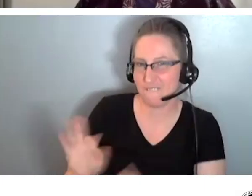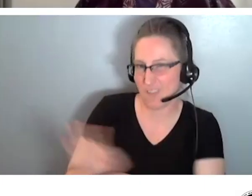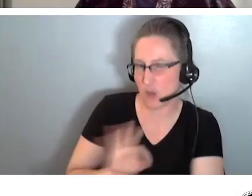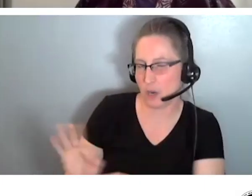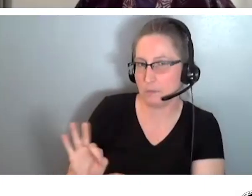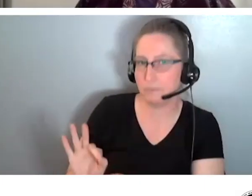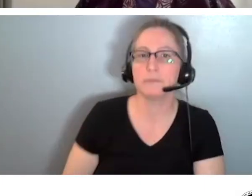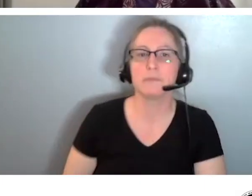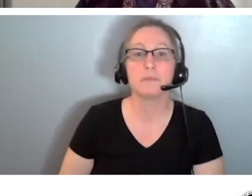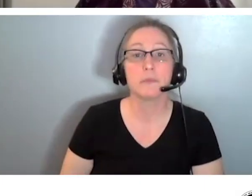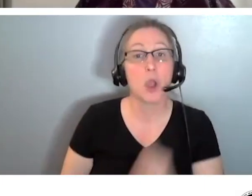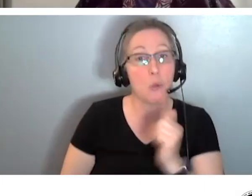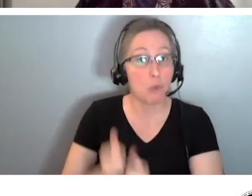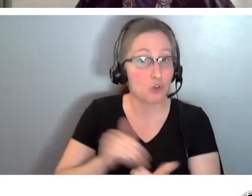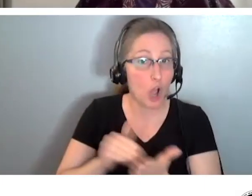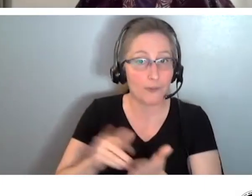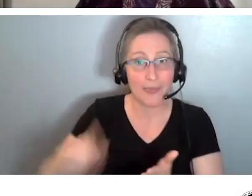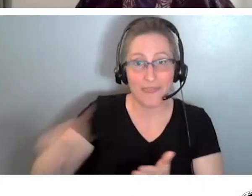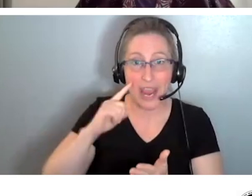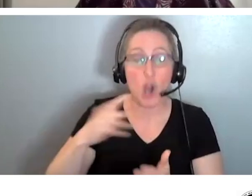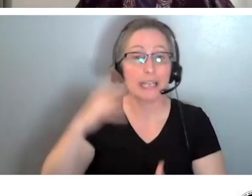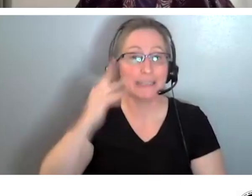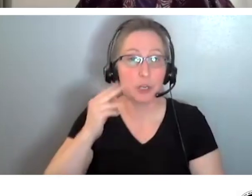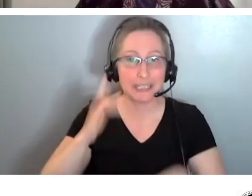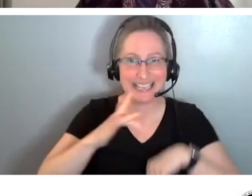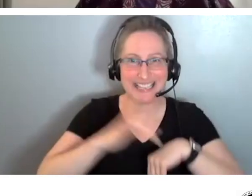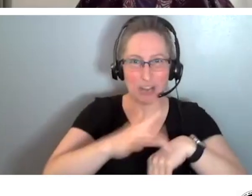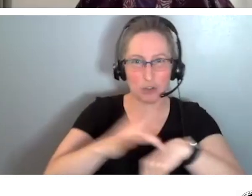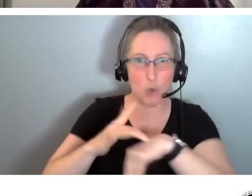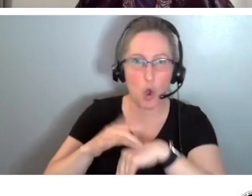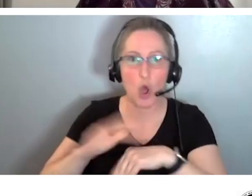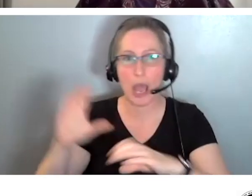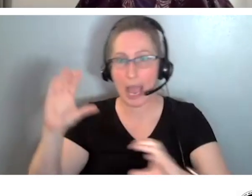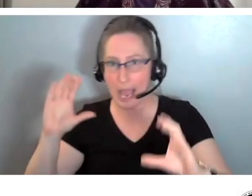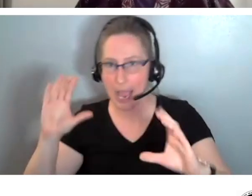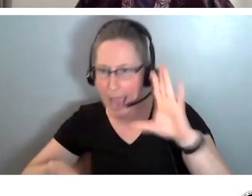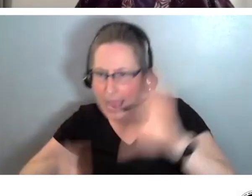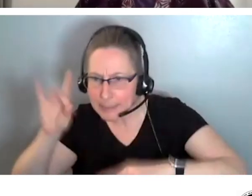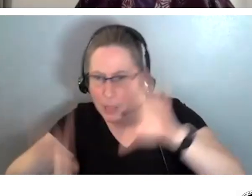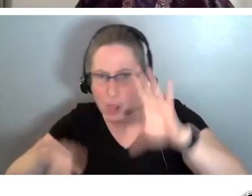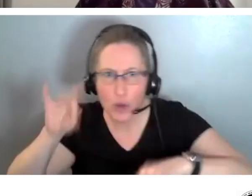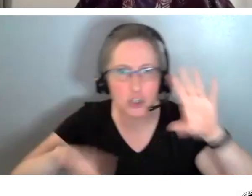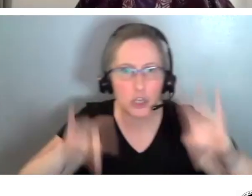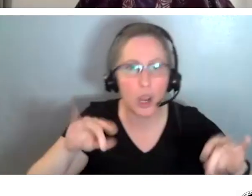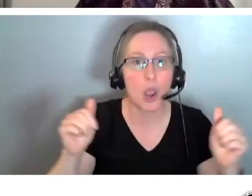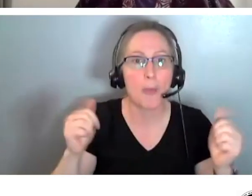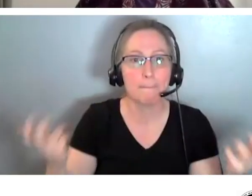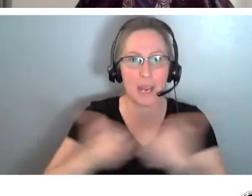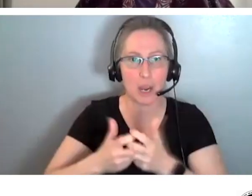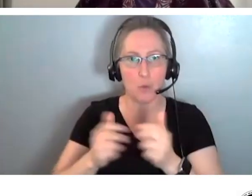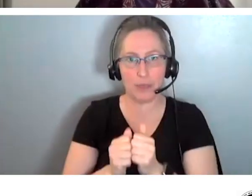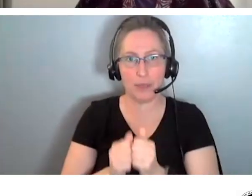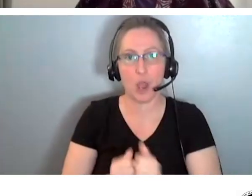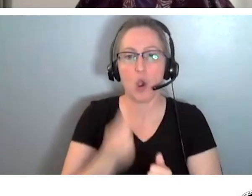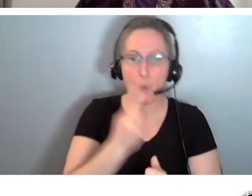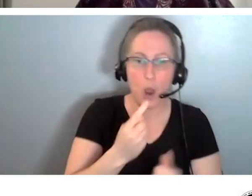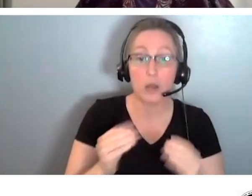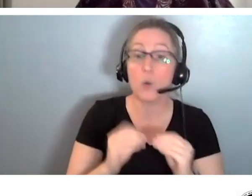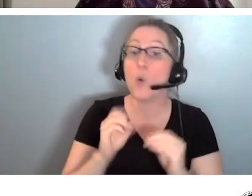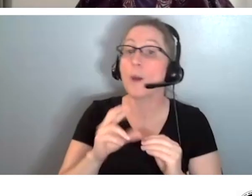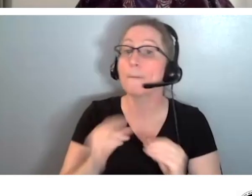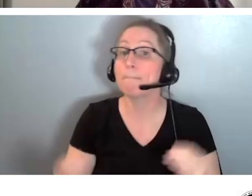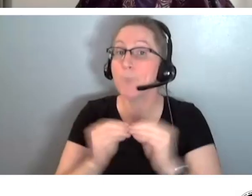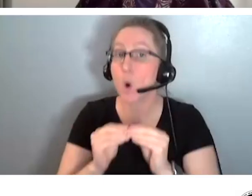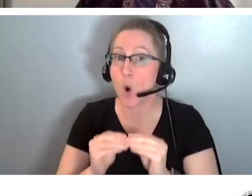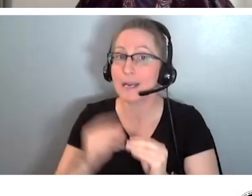So they are most often experiencing tactual exploration paired with one or more additional